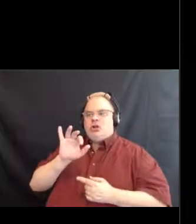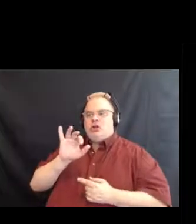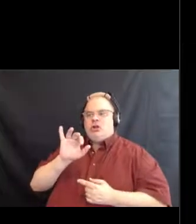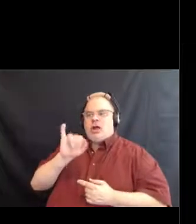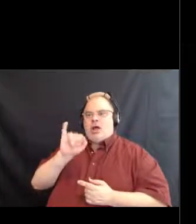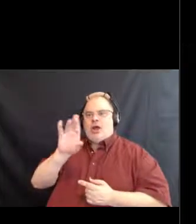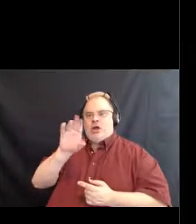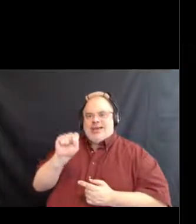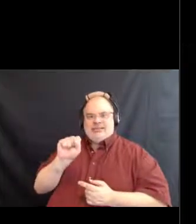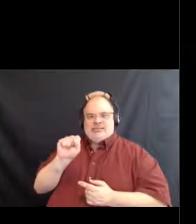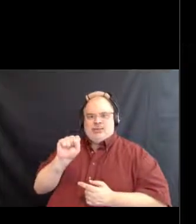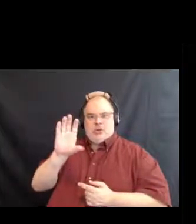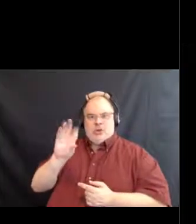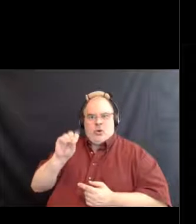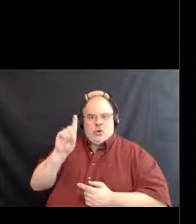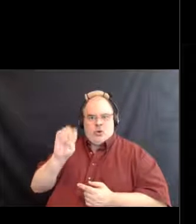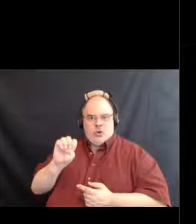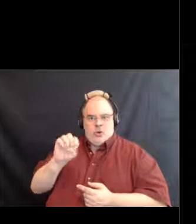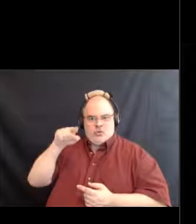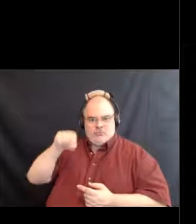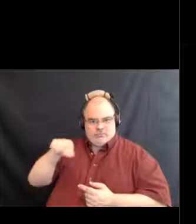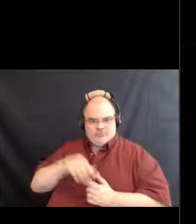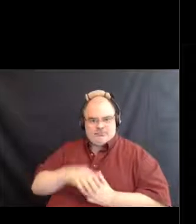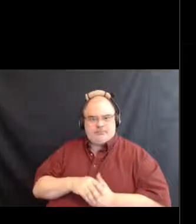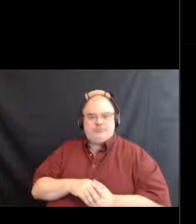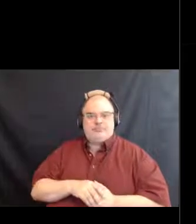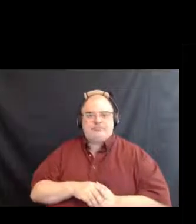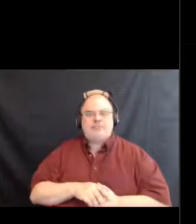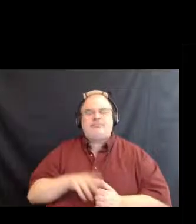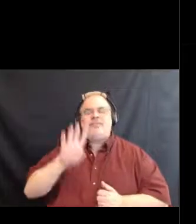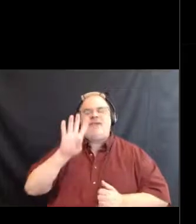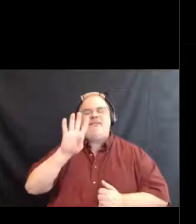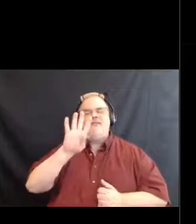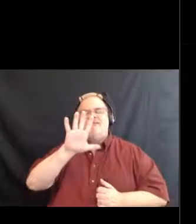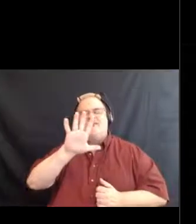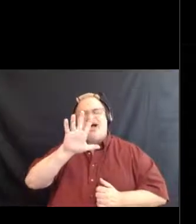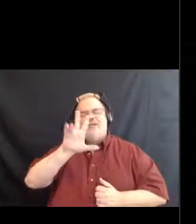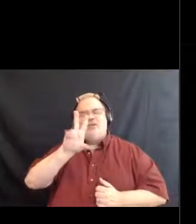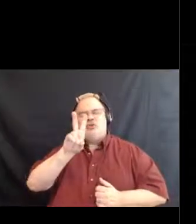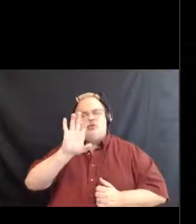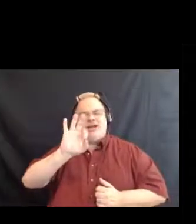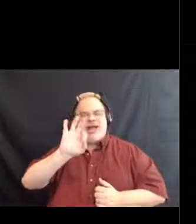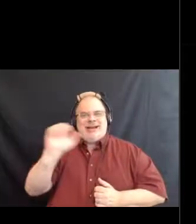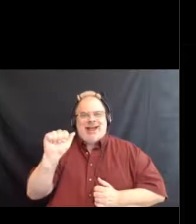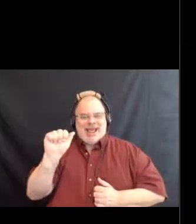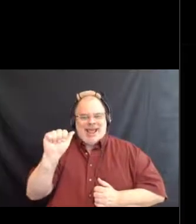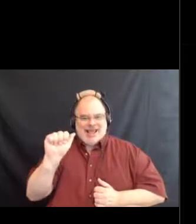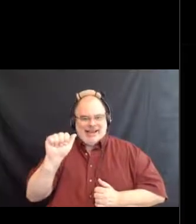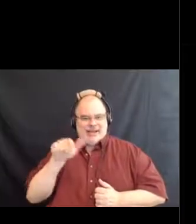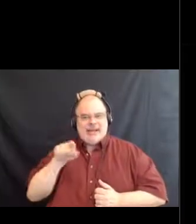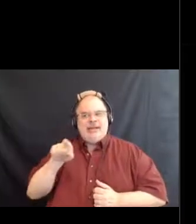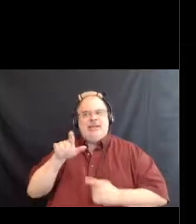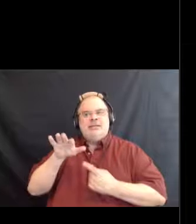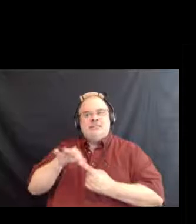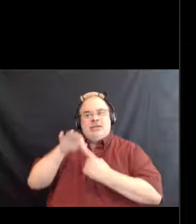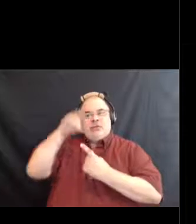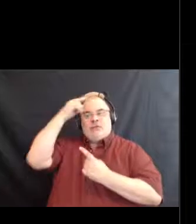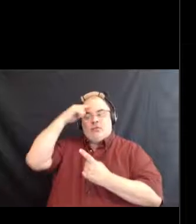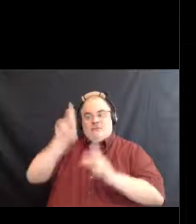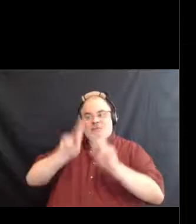modeled after the college savings program, the 529, but it's unique to individuals with disabilities. And the